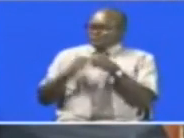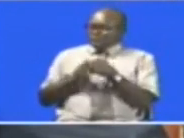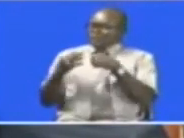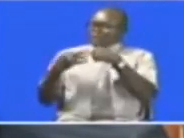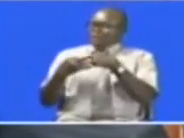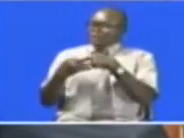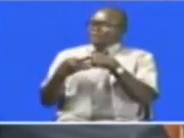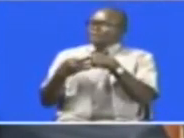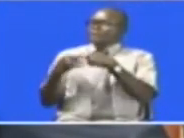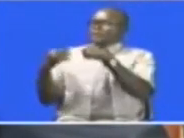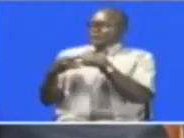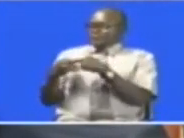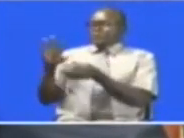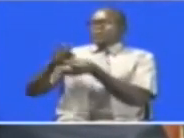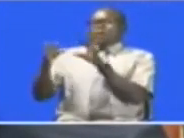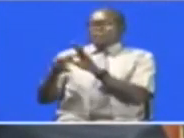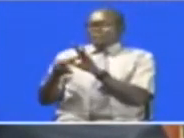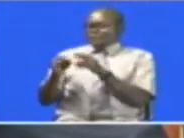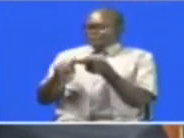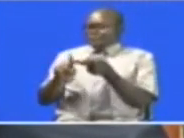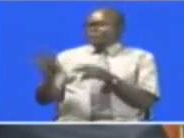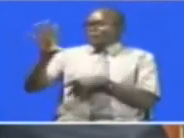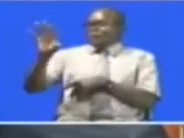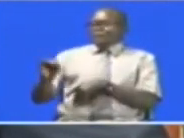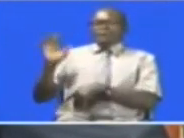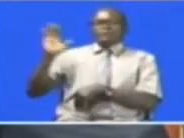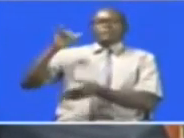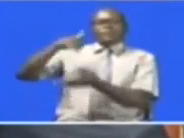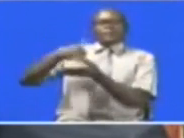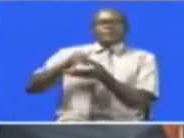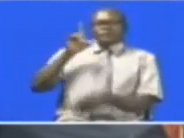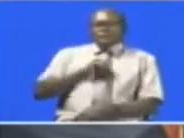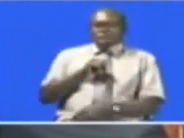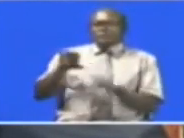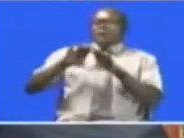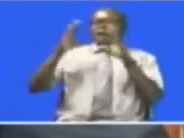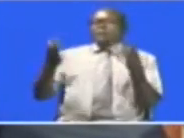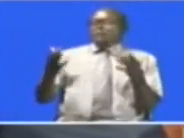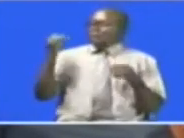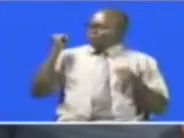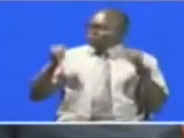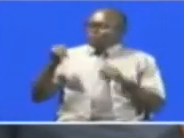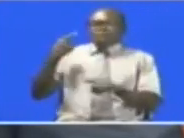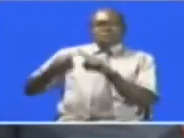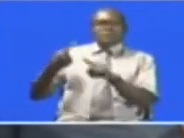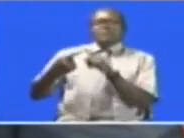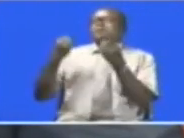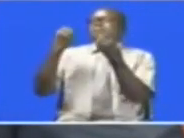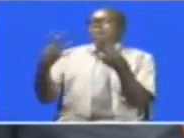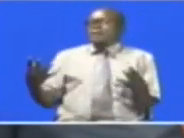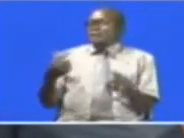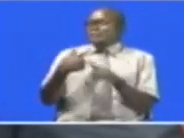1988 Olympics, yes, and also African Championships and World Cross Country for several